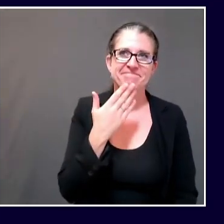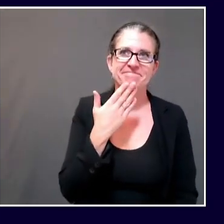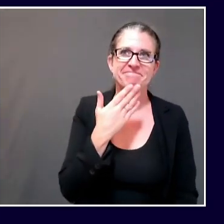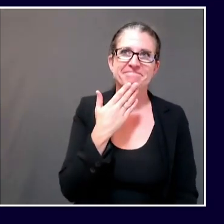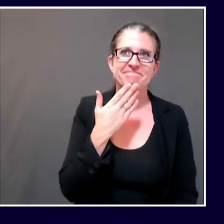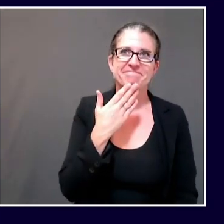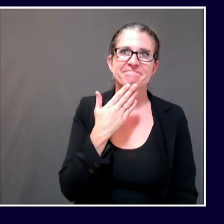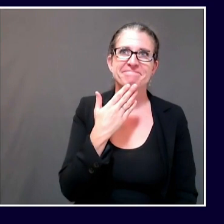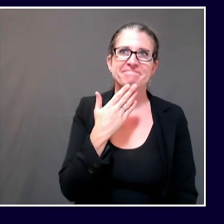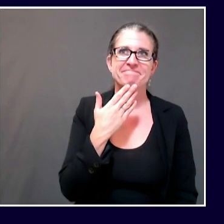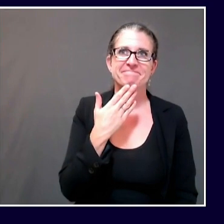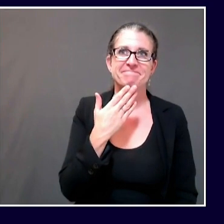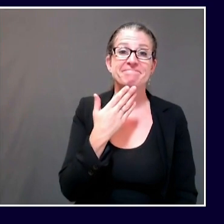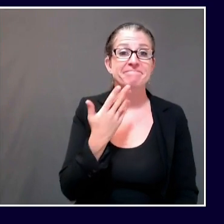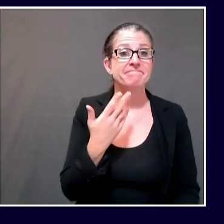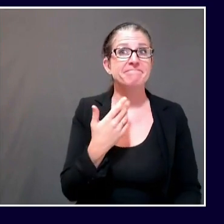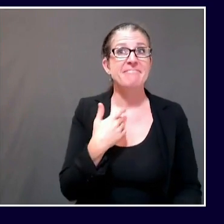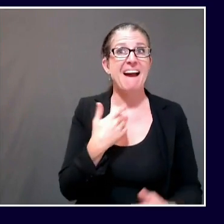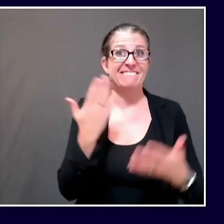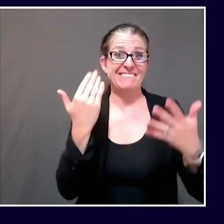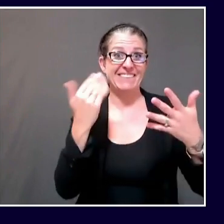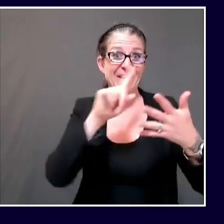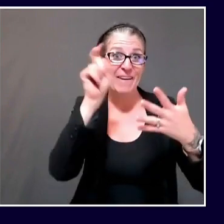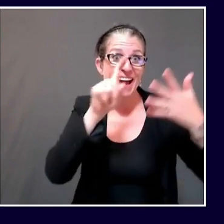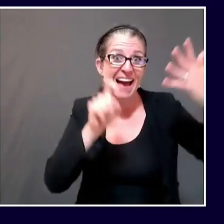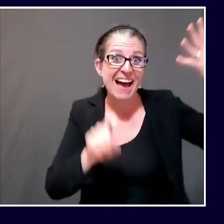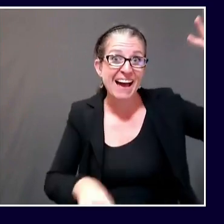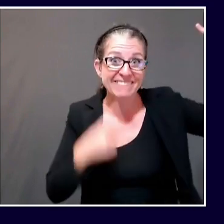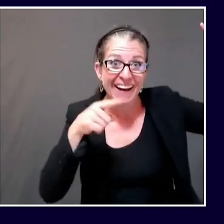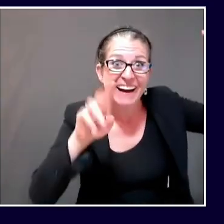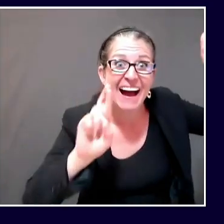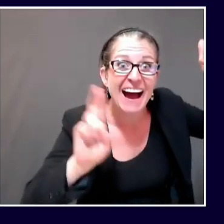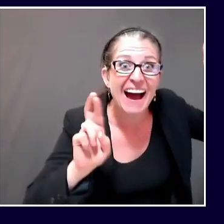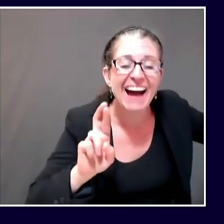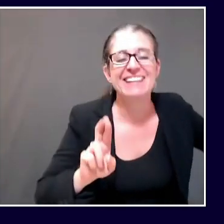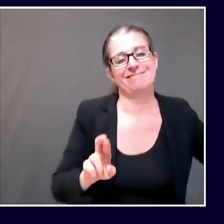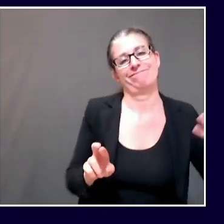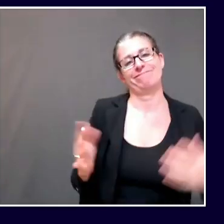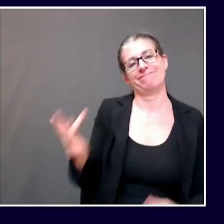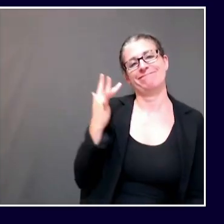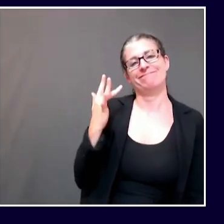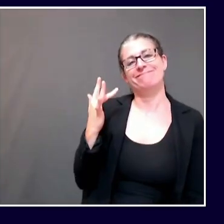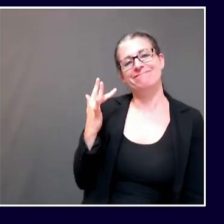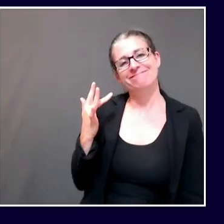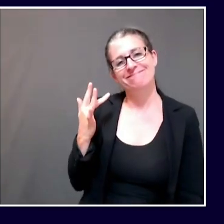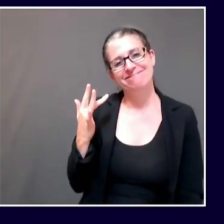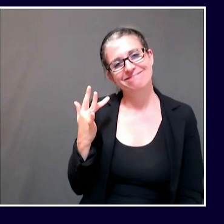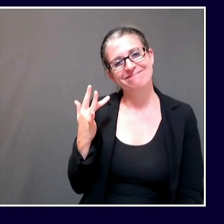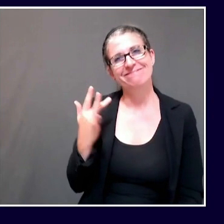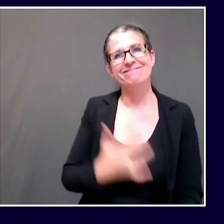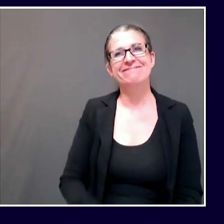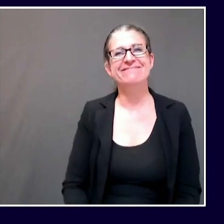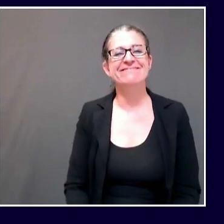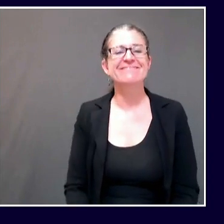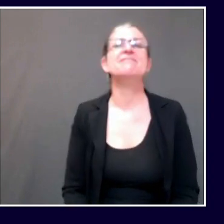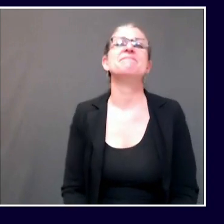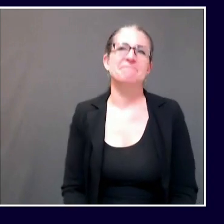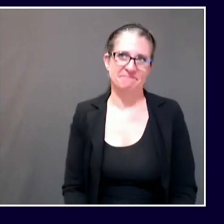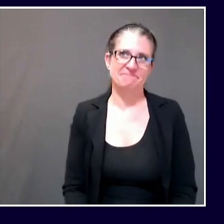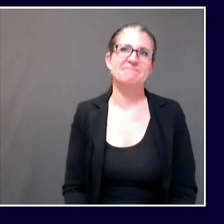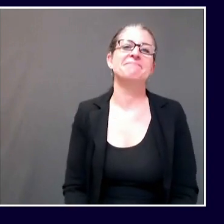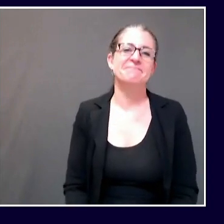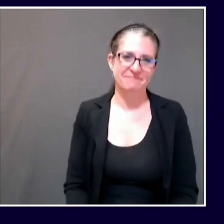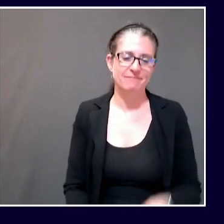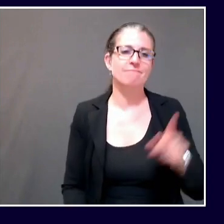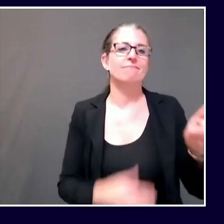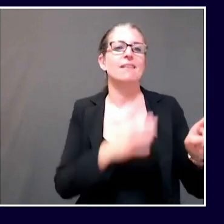That sounds about right. Okay, good. I'll start actually with one for Commissioner Lambrou. You mentioned that there were ongoing deficiencies found